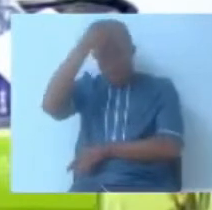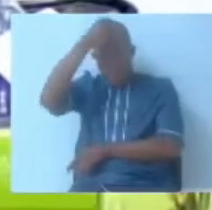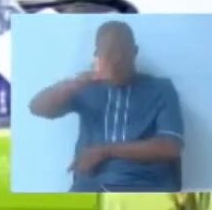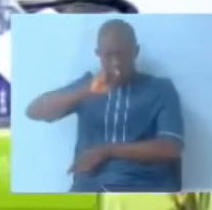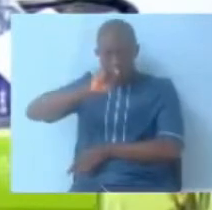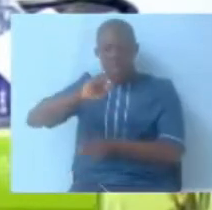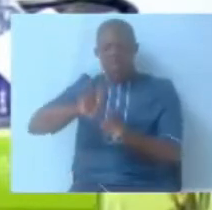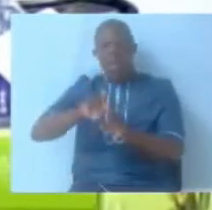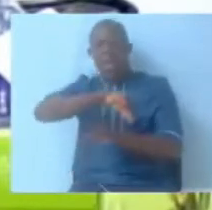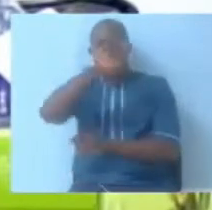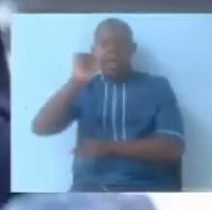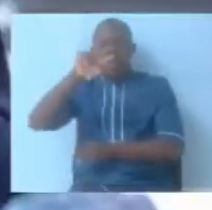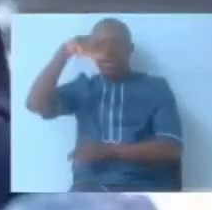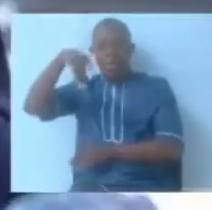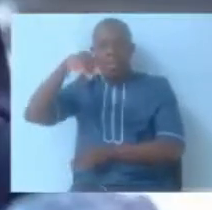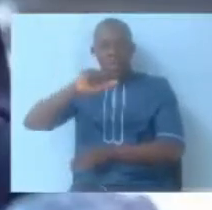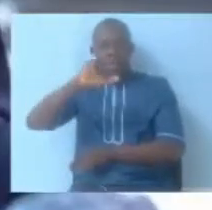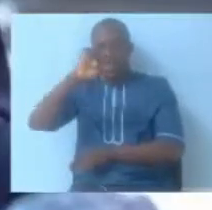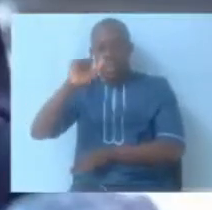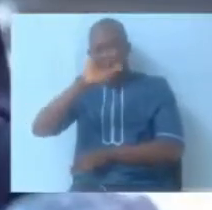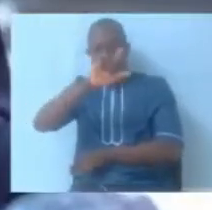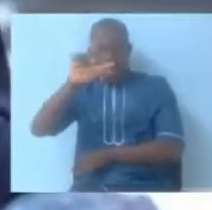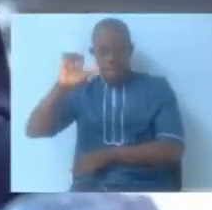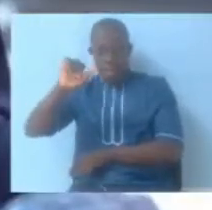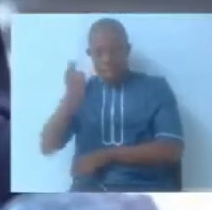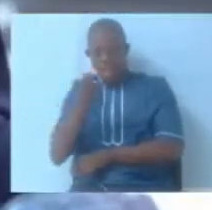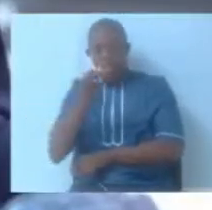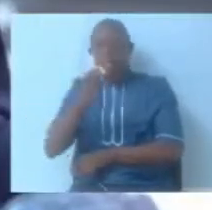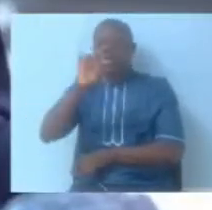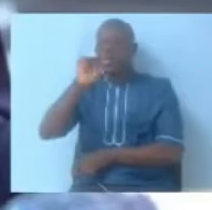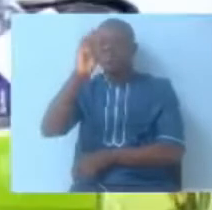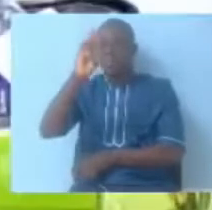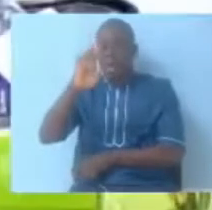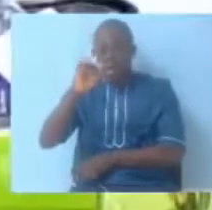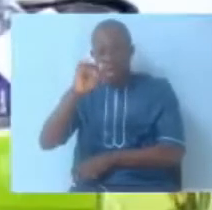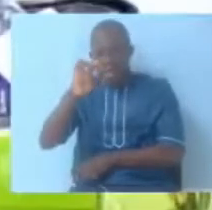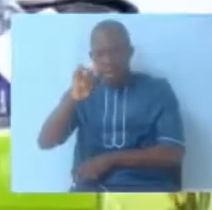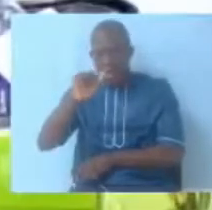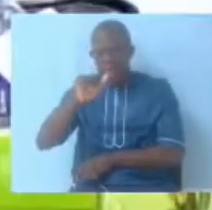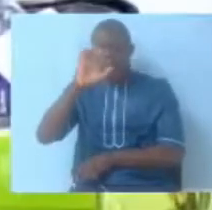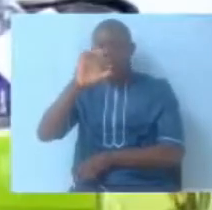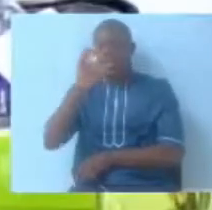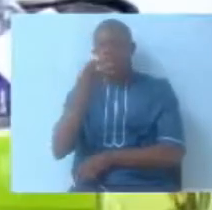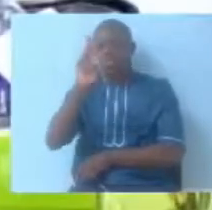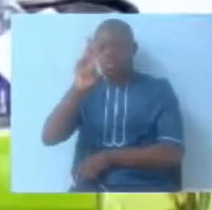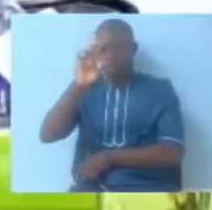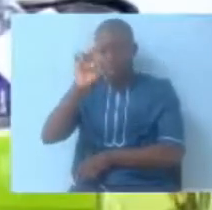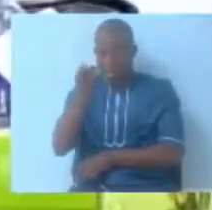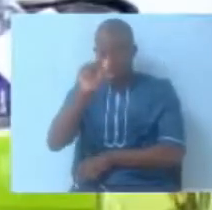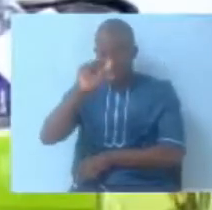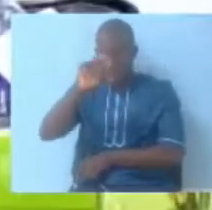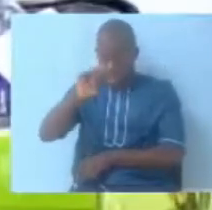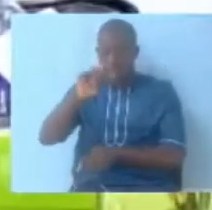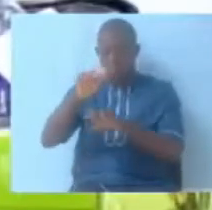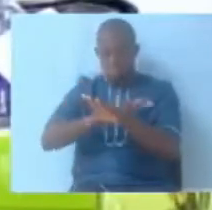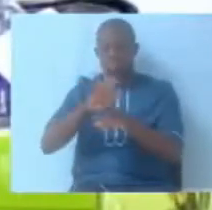assigned to my office. Amunta ntela londi follow kuolu tamandi nyato, dabulo la karo la kitoto,